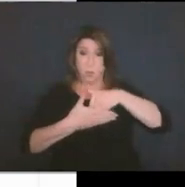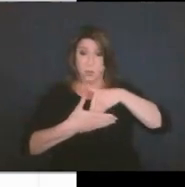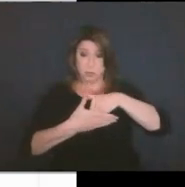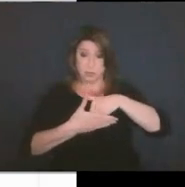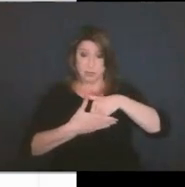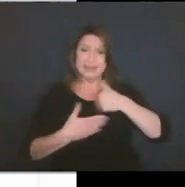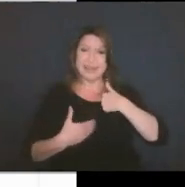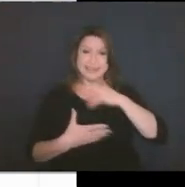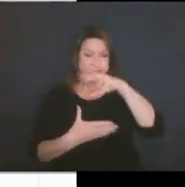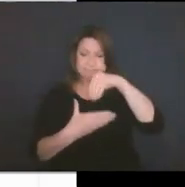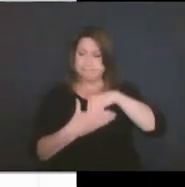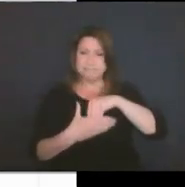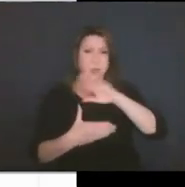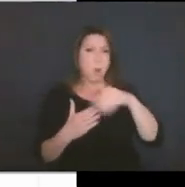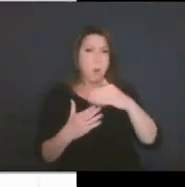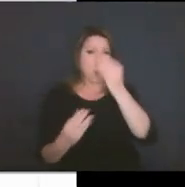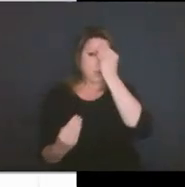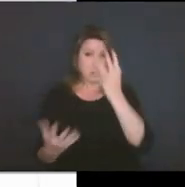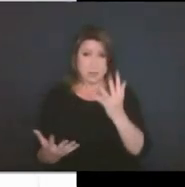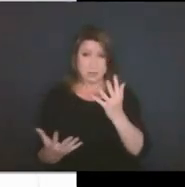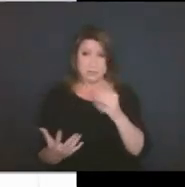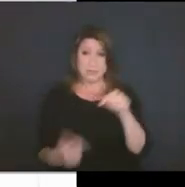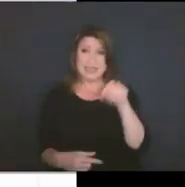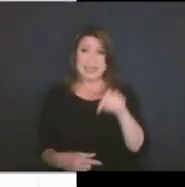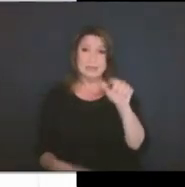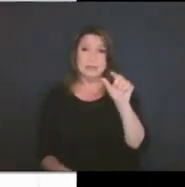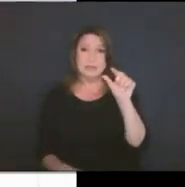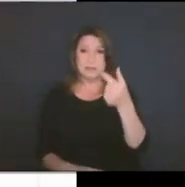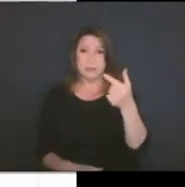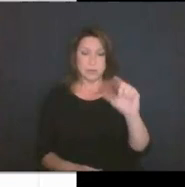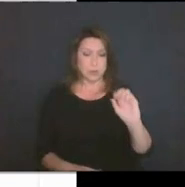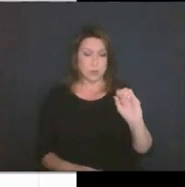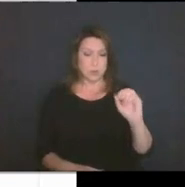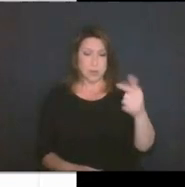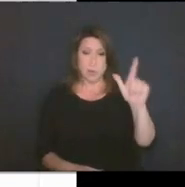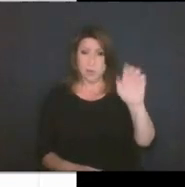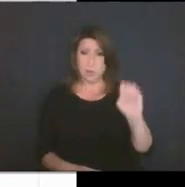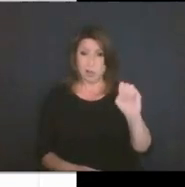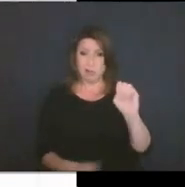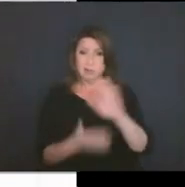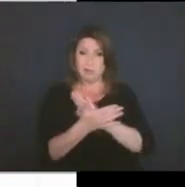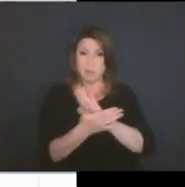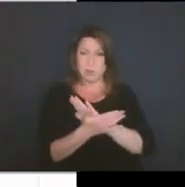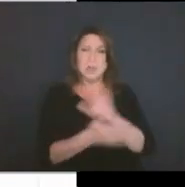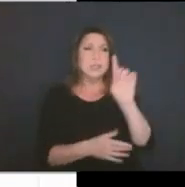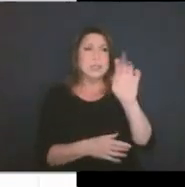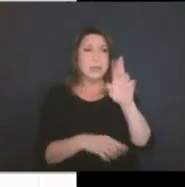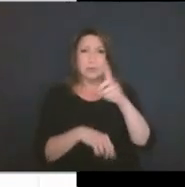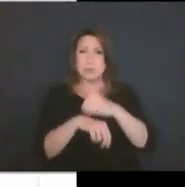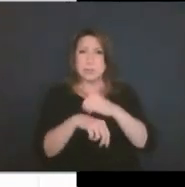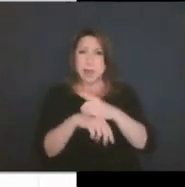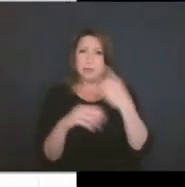information about this. Okay, so this is the Google form that Dr. DeBosch emailed you in the